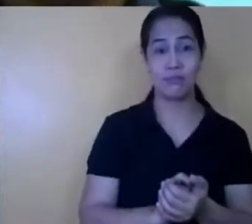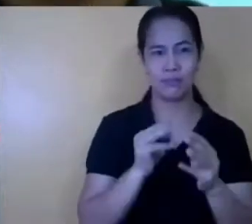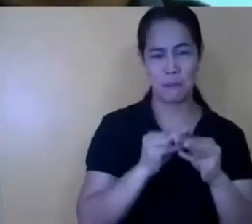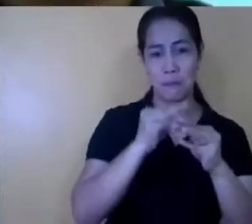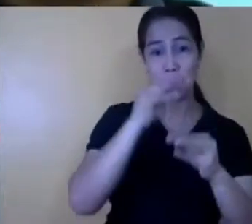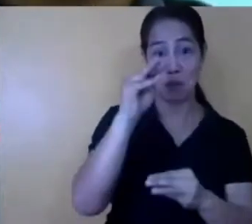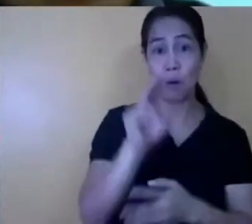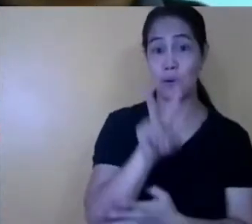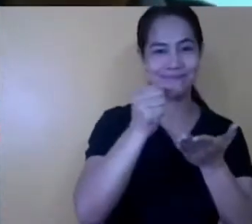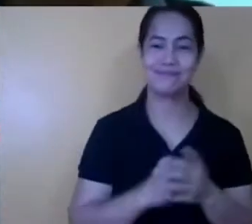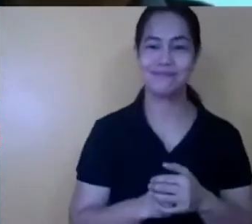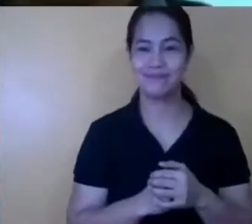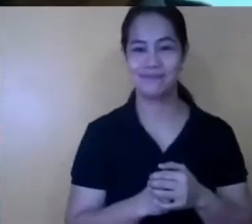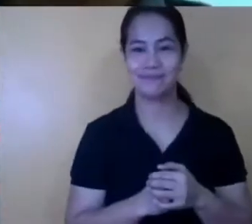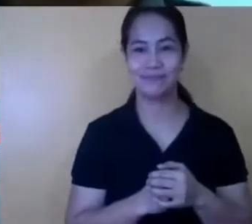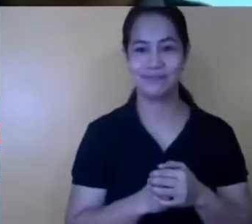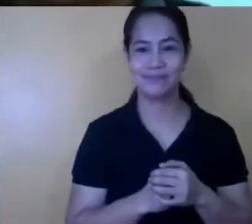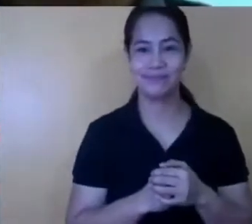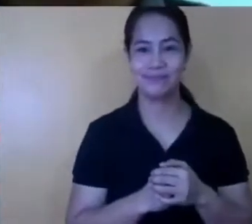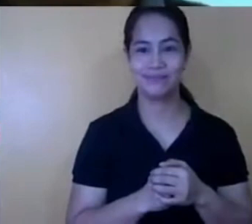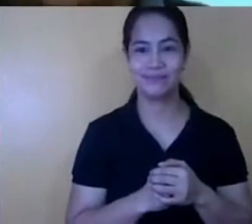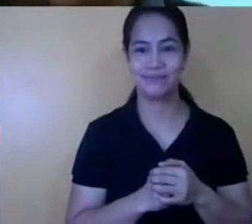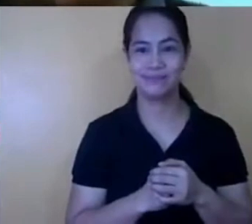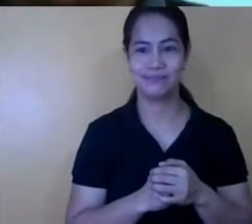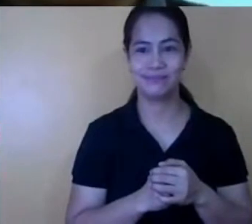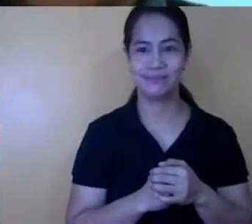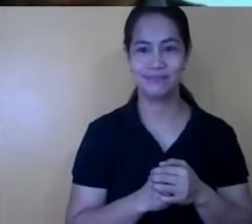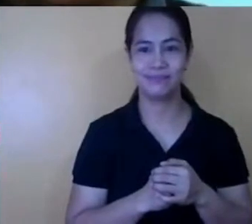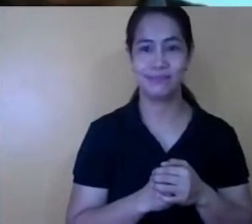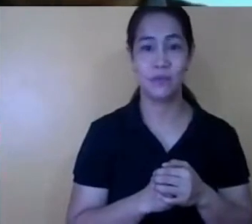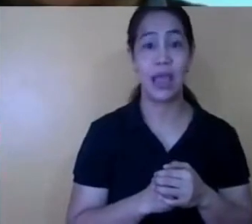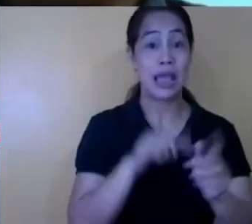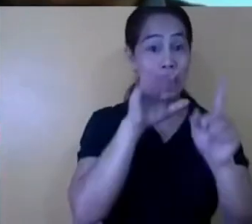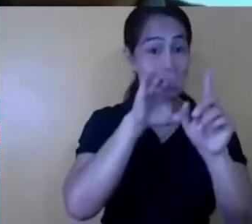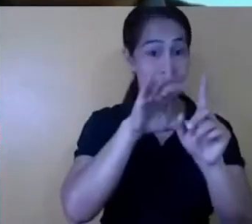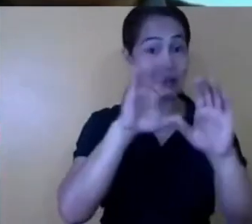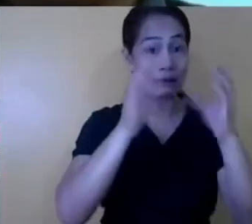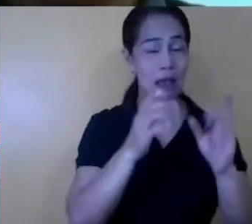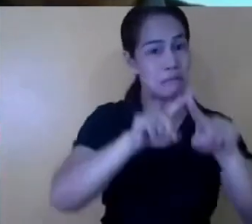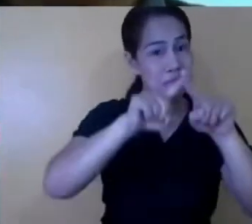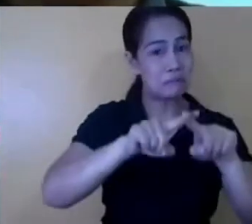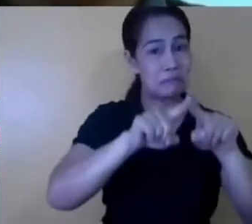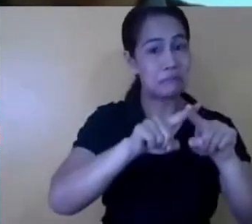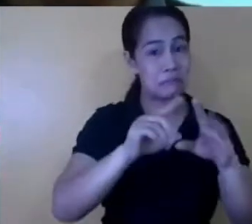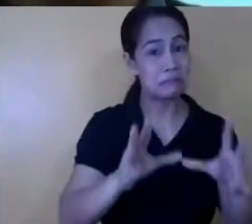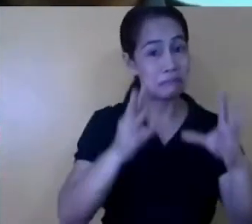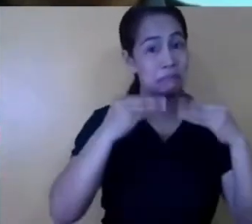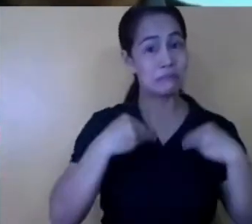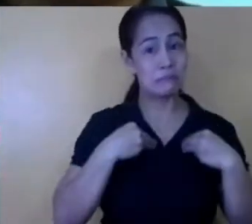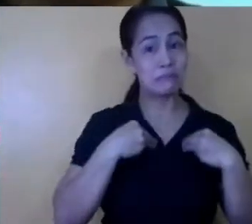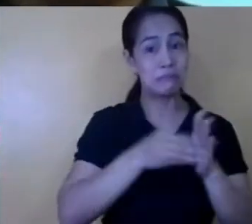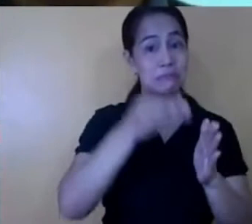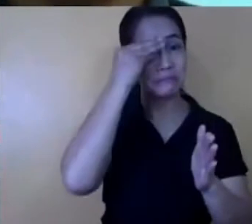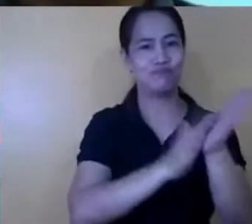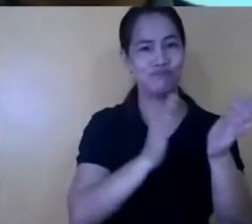two ratings. The selection of classroom observation shall depend on the adopted learning delivery modality of